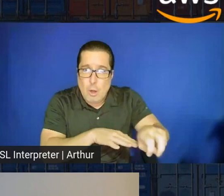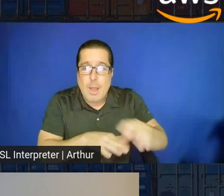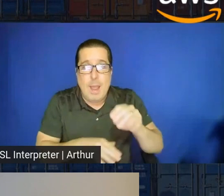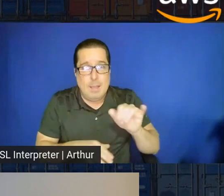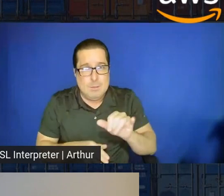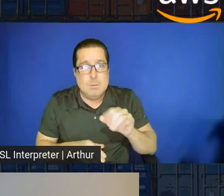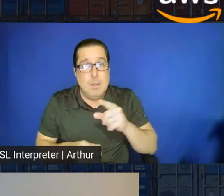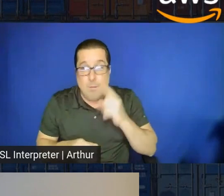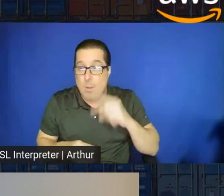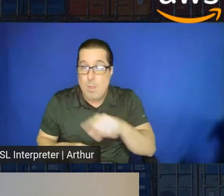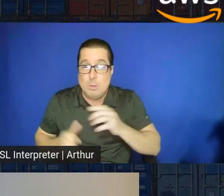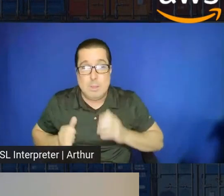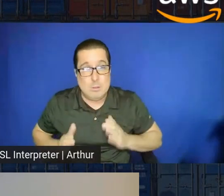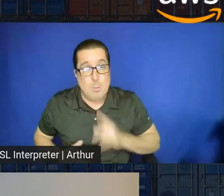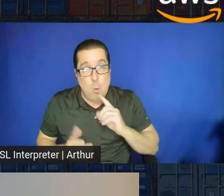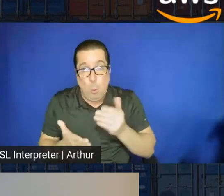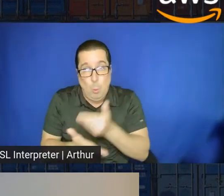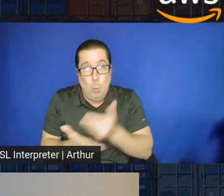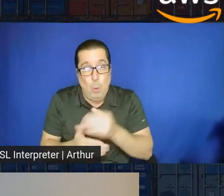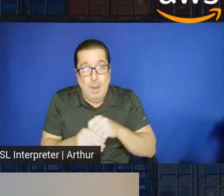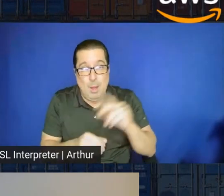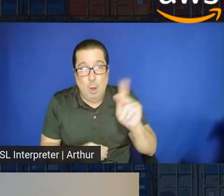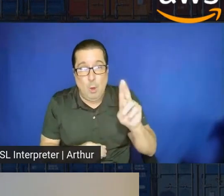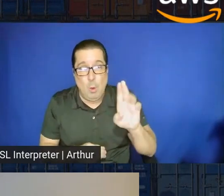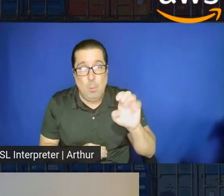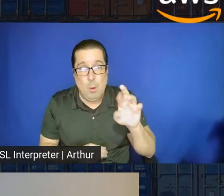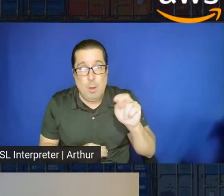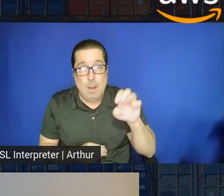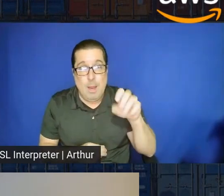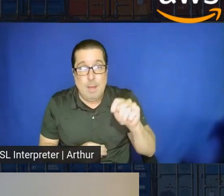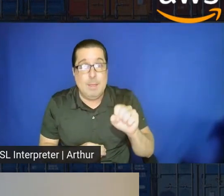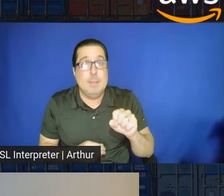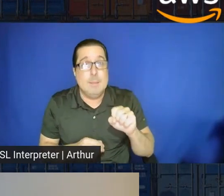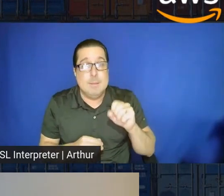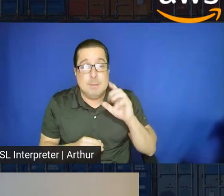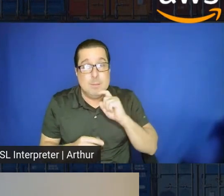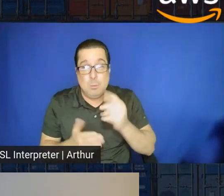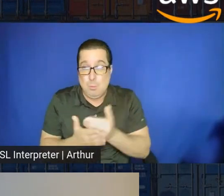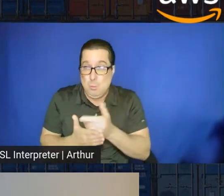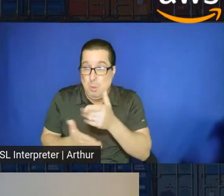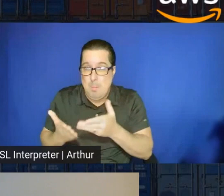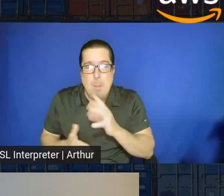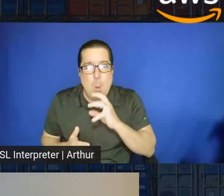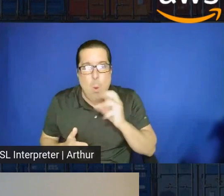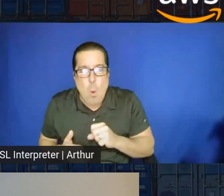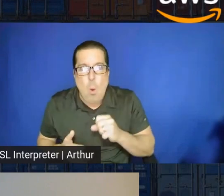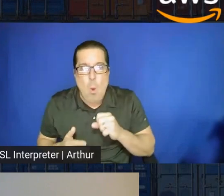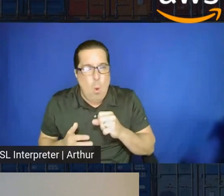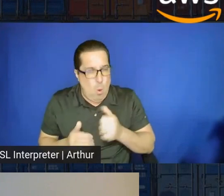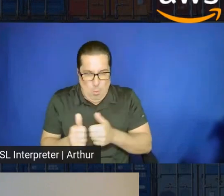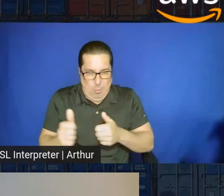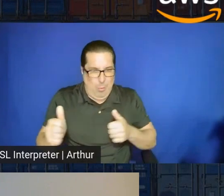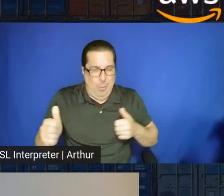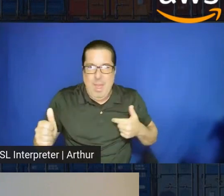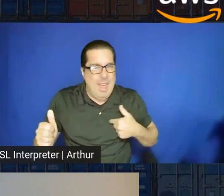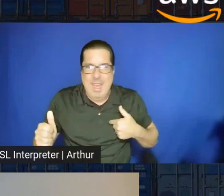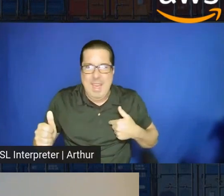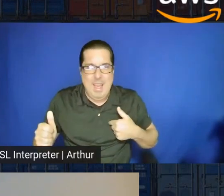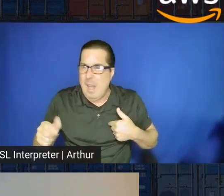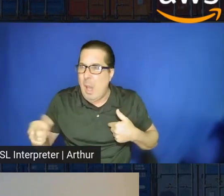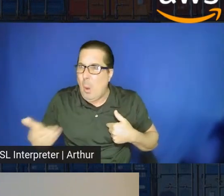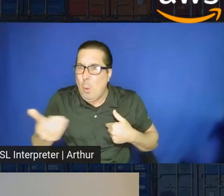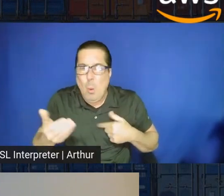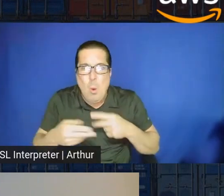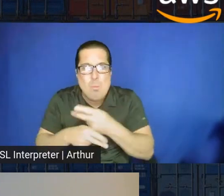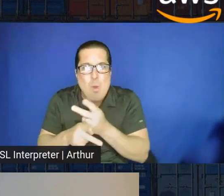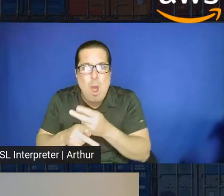those customers that are very new to the Kubernetes world, it could be a bit overwhelming for them to not only just get a production-ready Kubernetes cluster